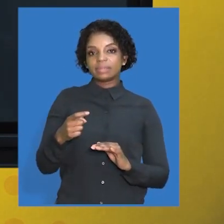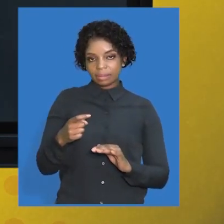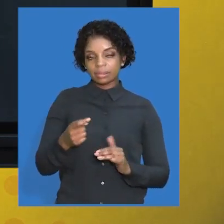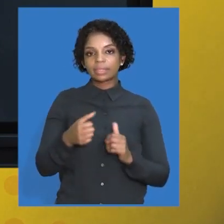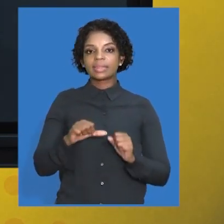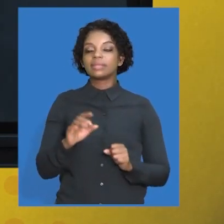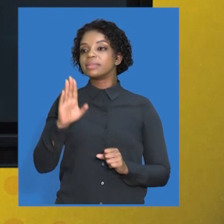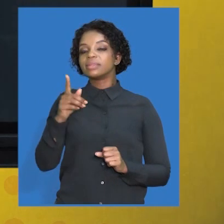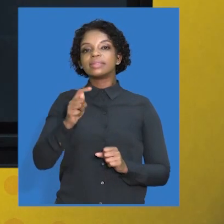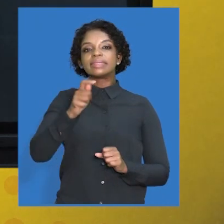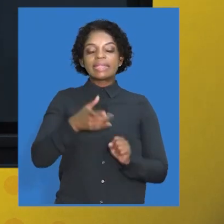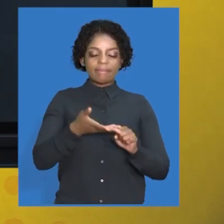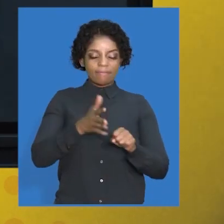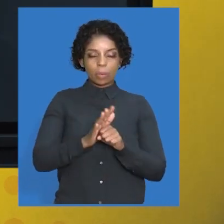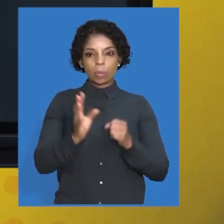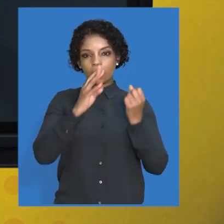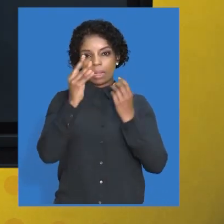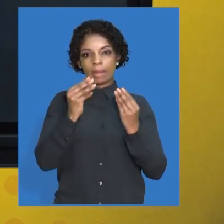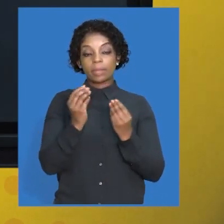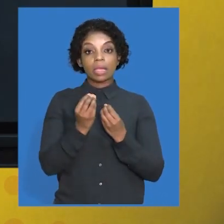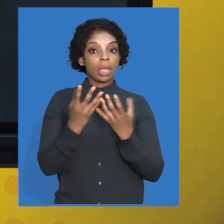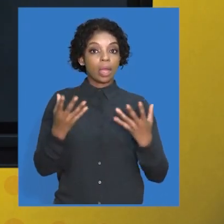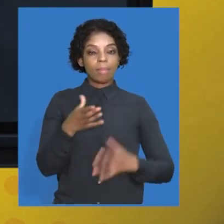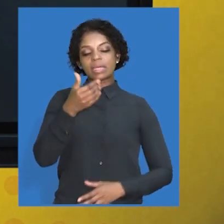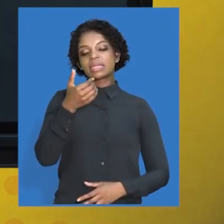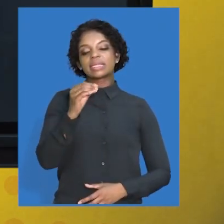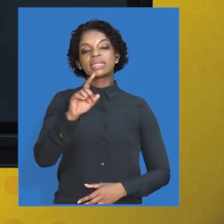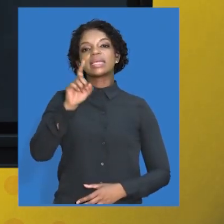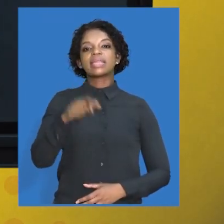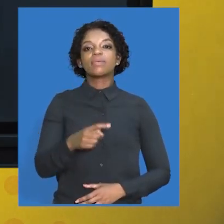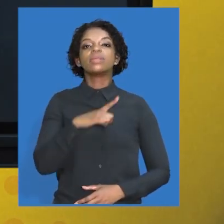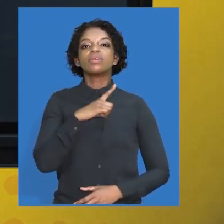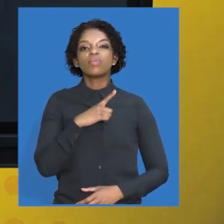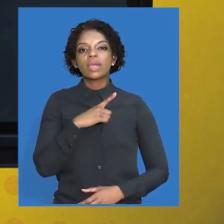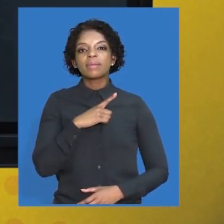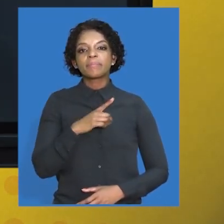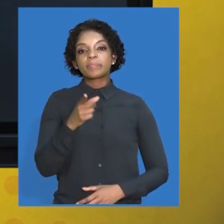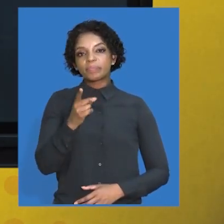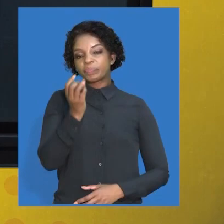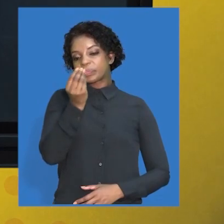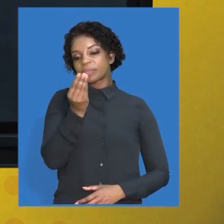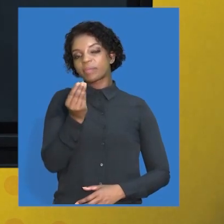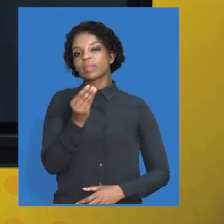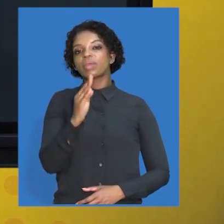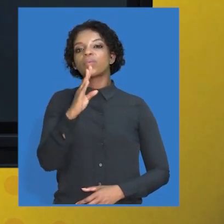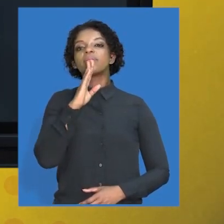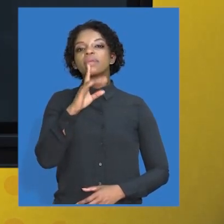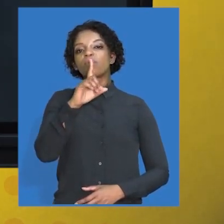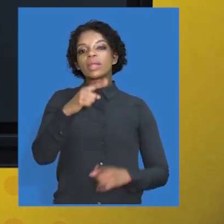paid them out their full amount of damages, 60,000 Rand, because the ratio would have been 1 times by the